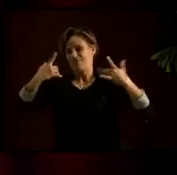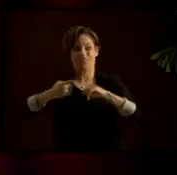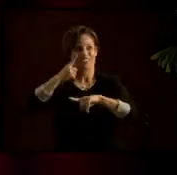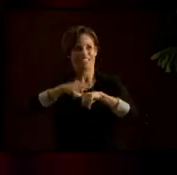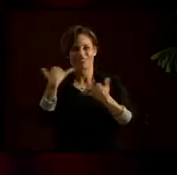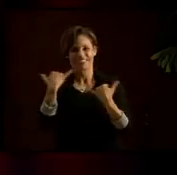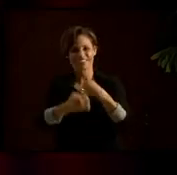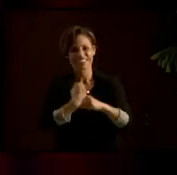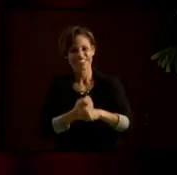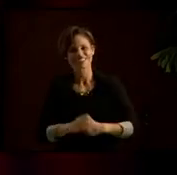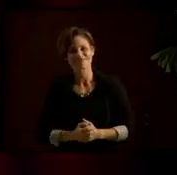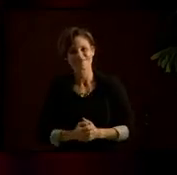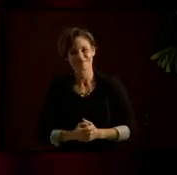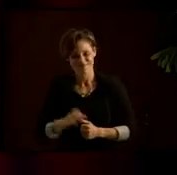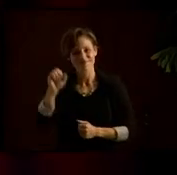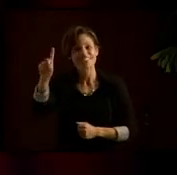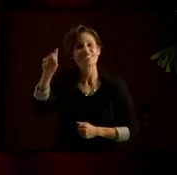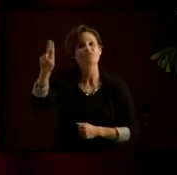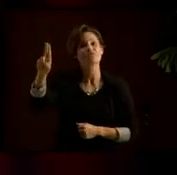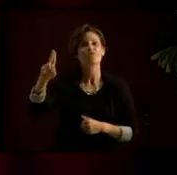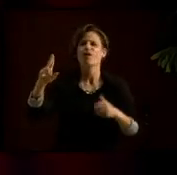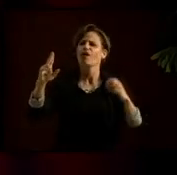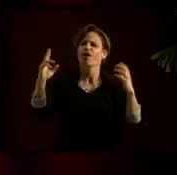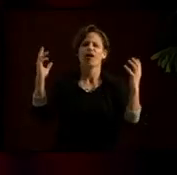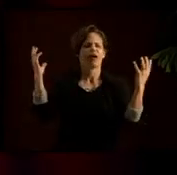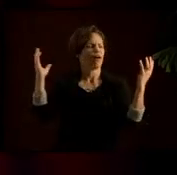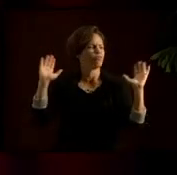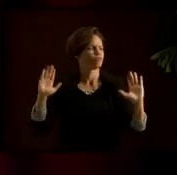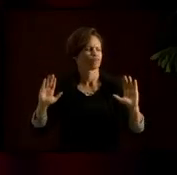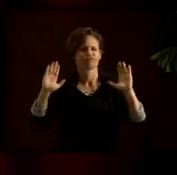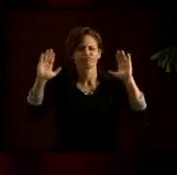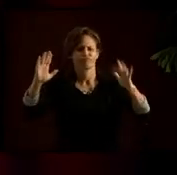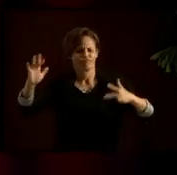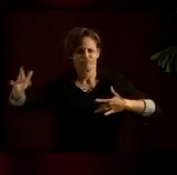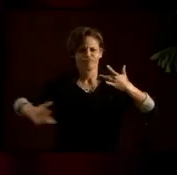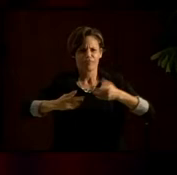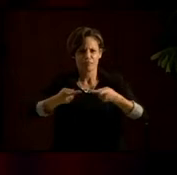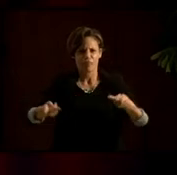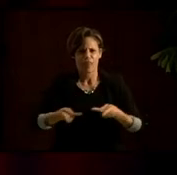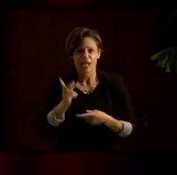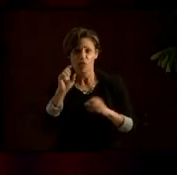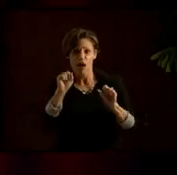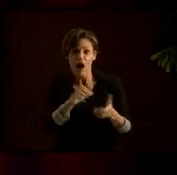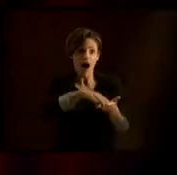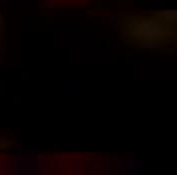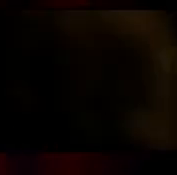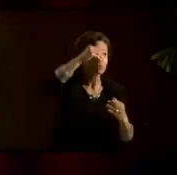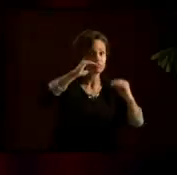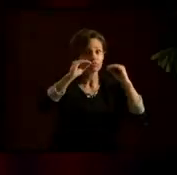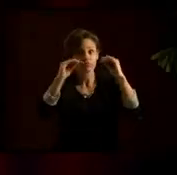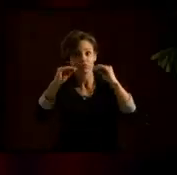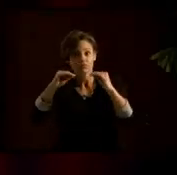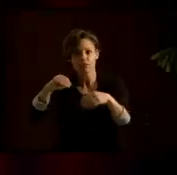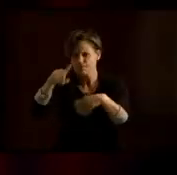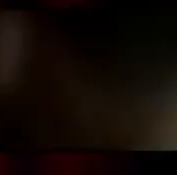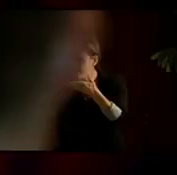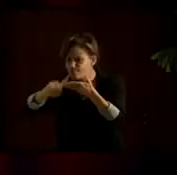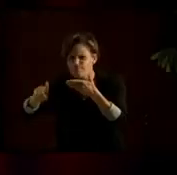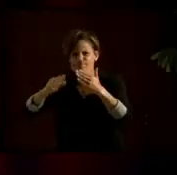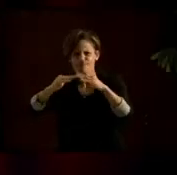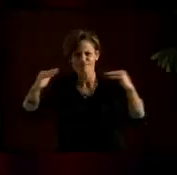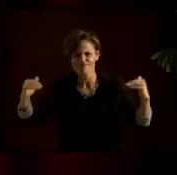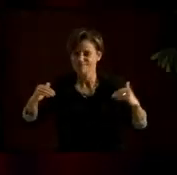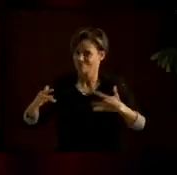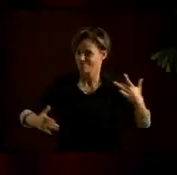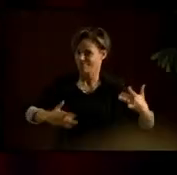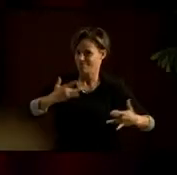for the first time this year. SDSU is a wonderful and exciting place to work, to learn, to teach, and to do research.